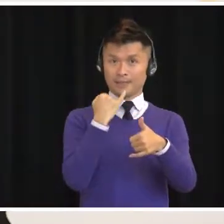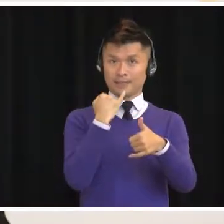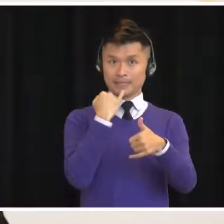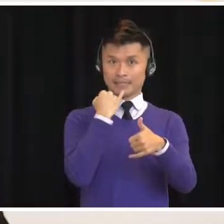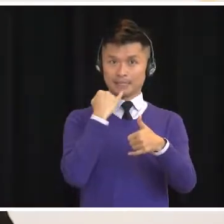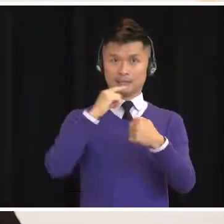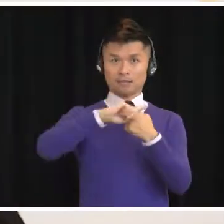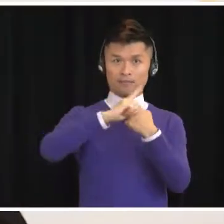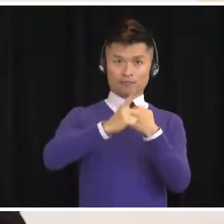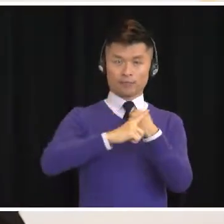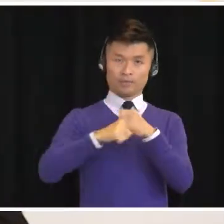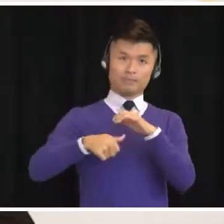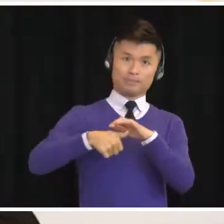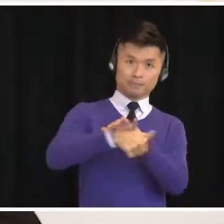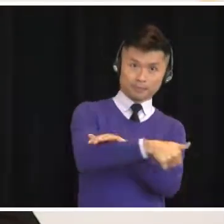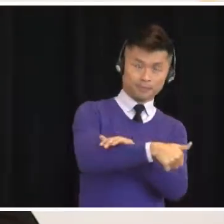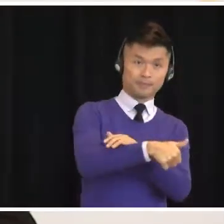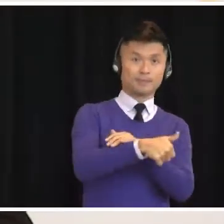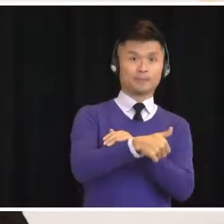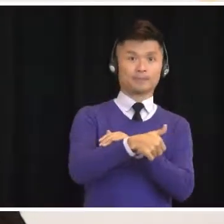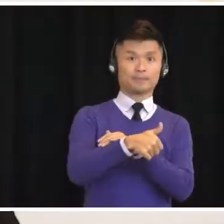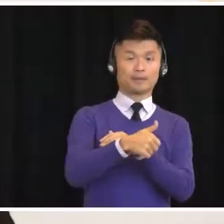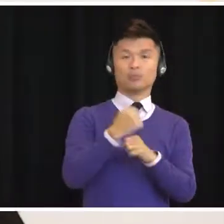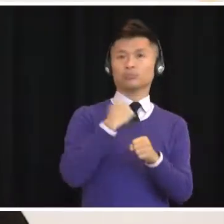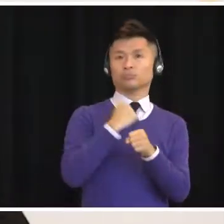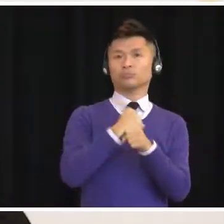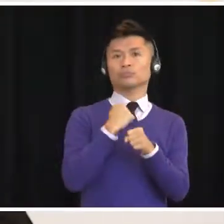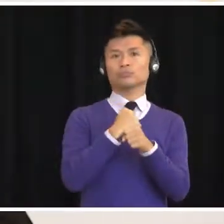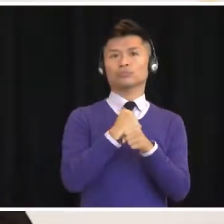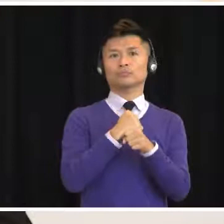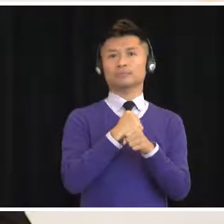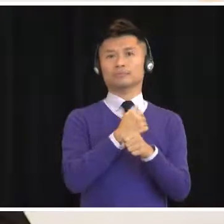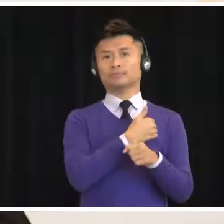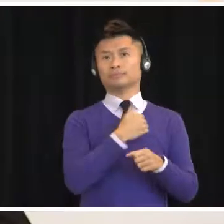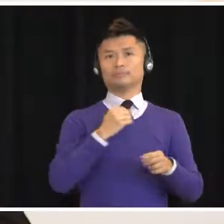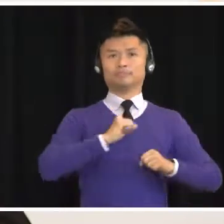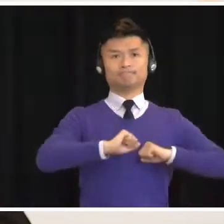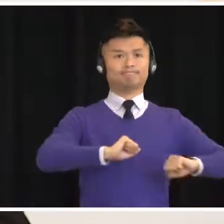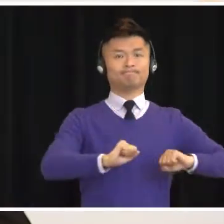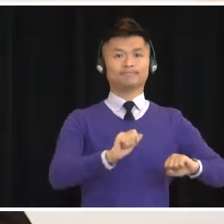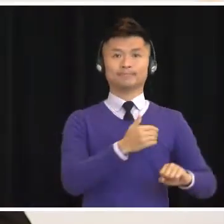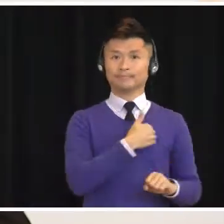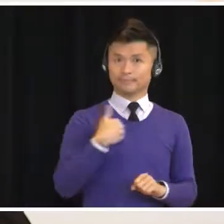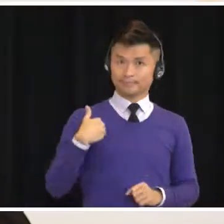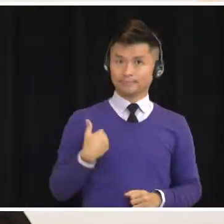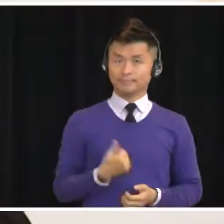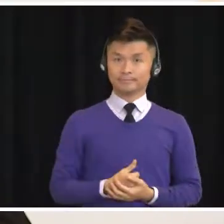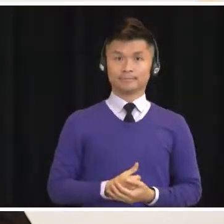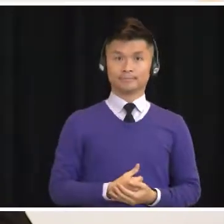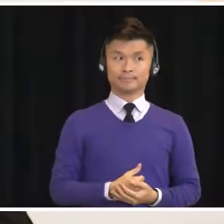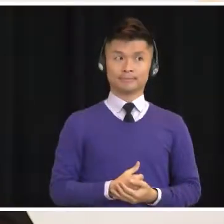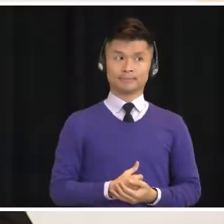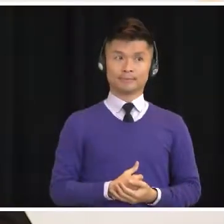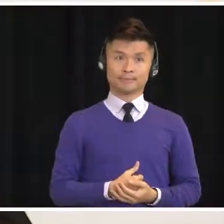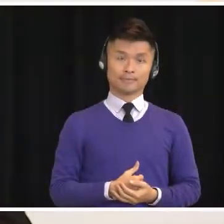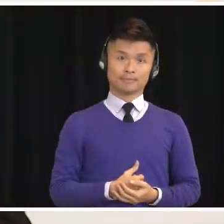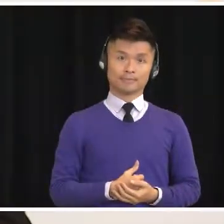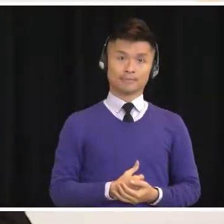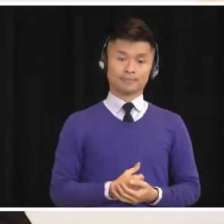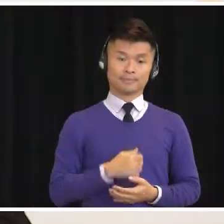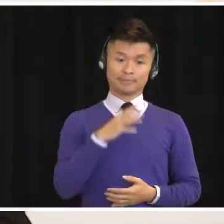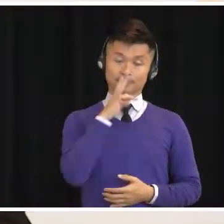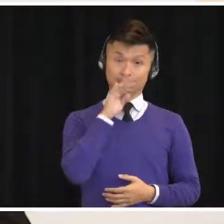Is it the best interest of the child to get married at the age of 18 in order to be capable